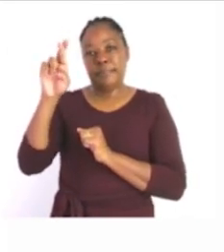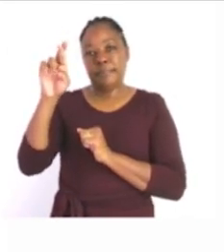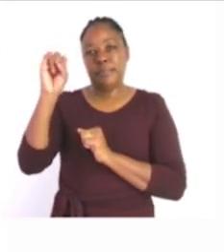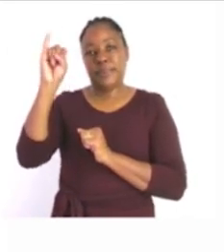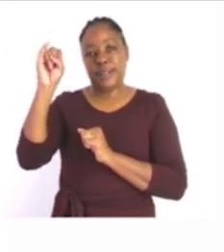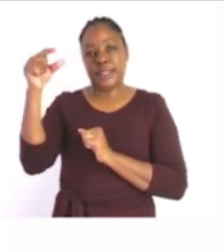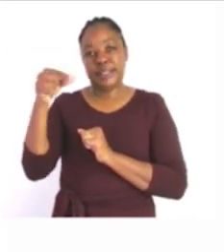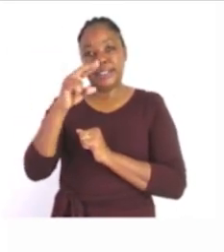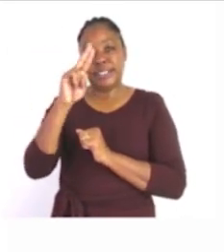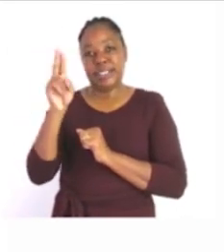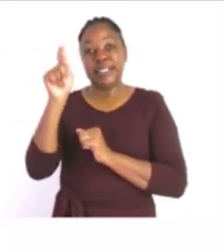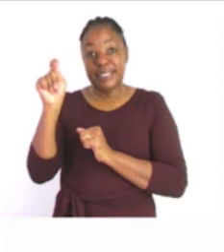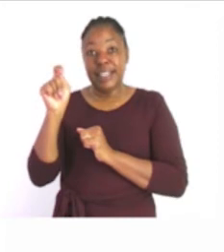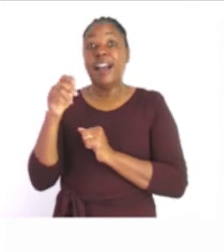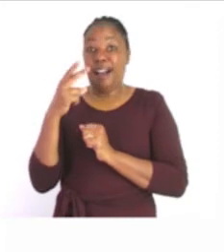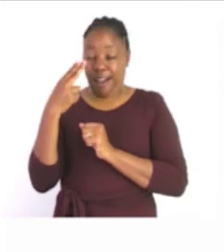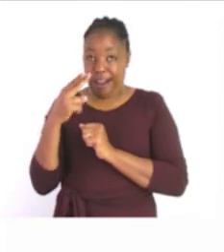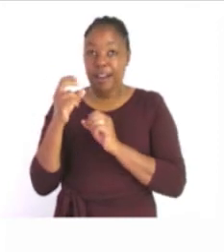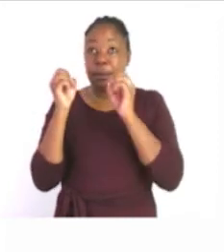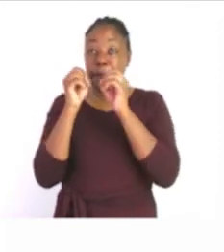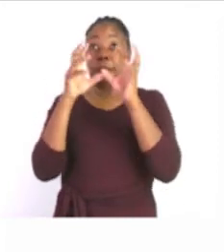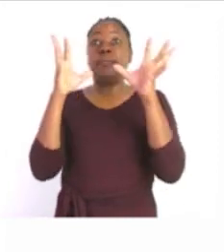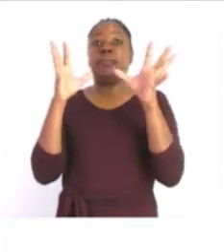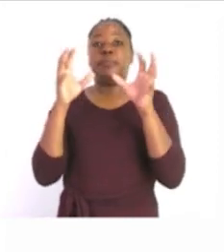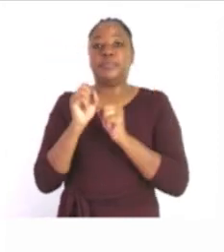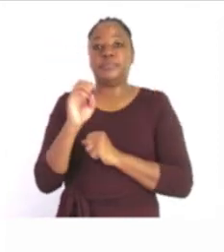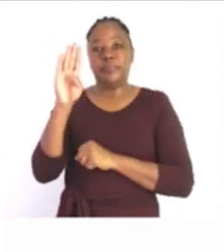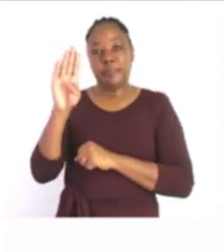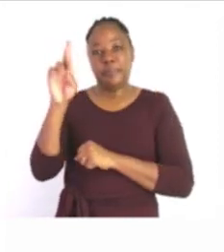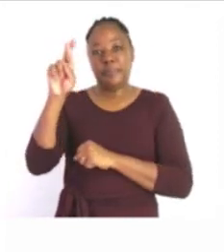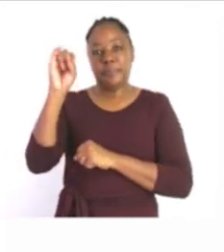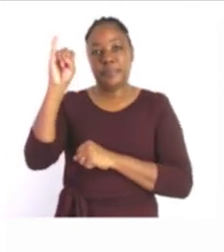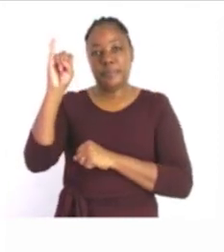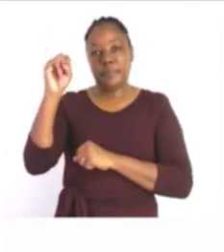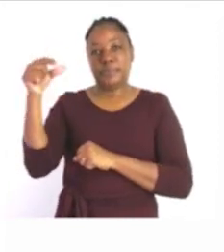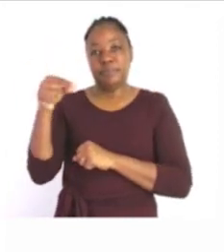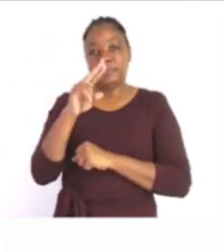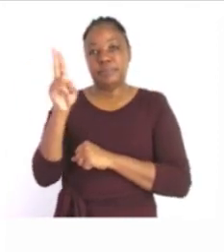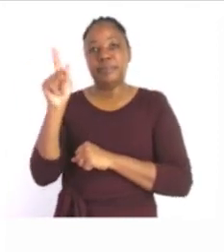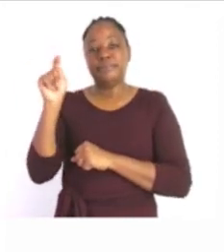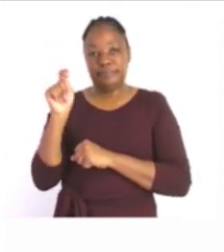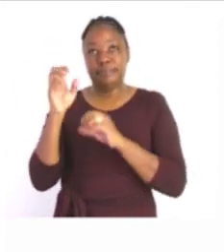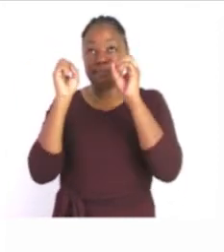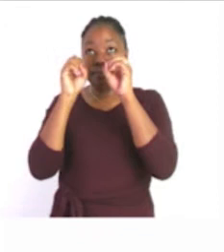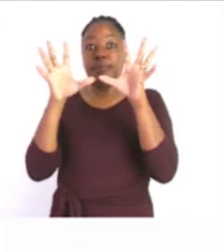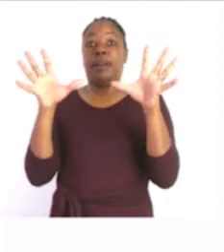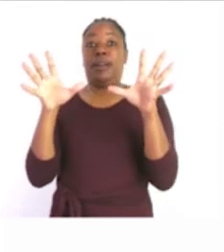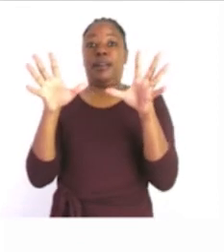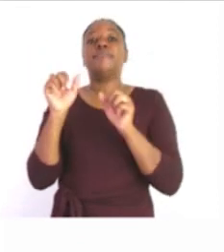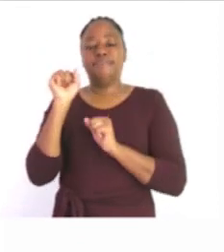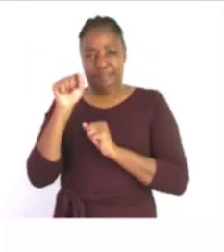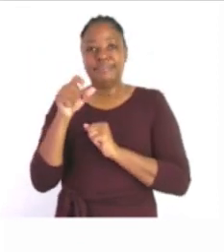bright. Wow, there's another one. Okay. Then we have